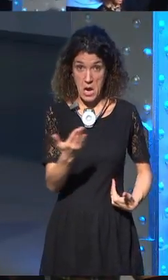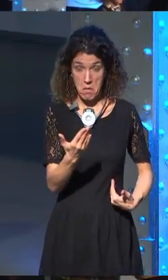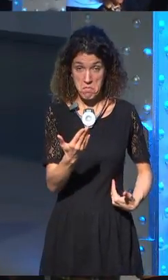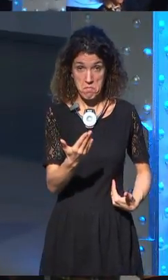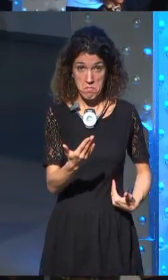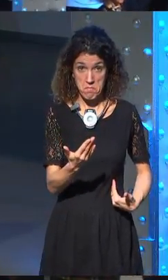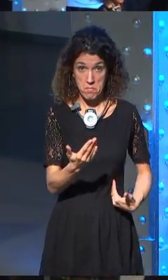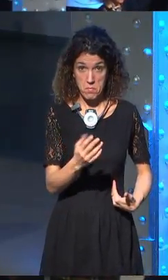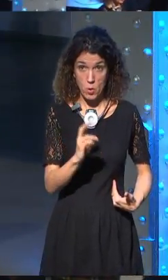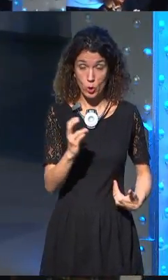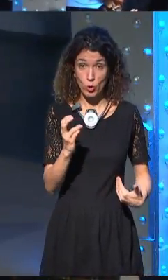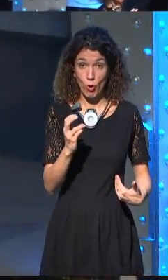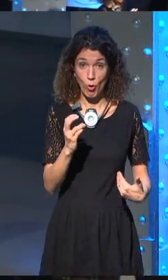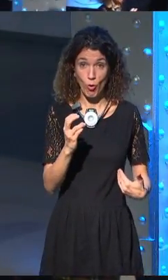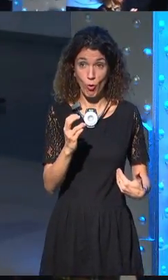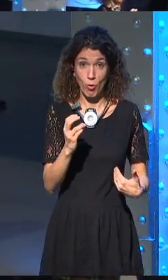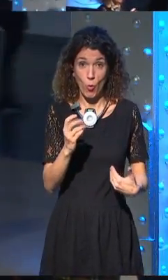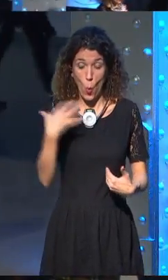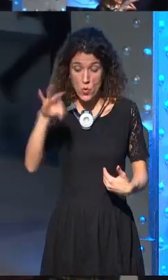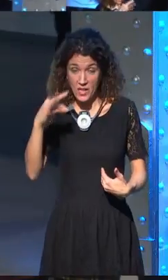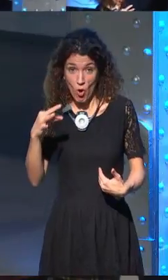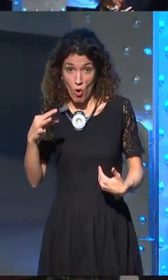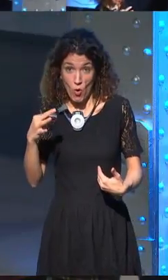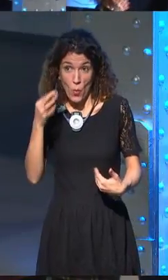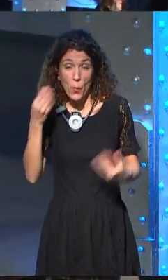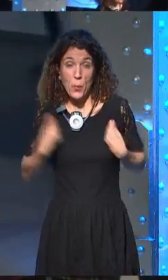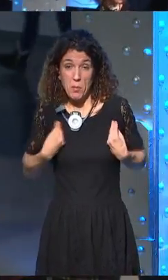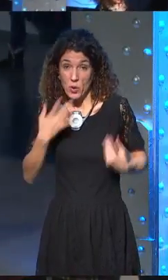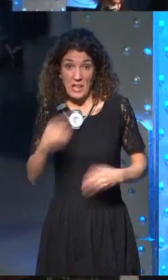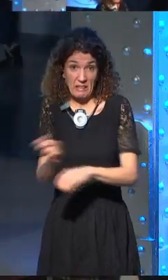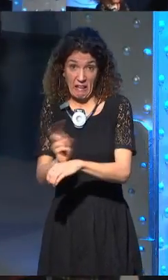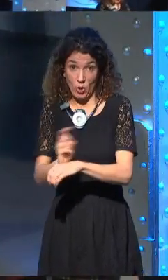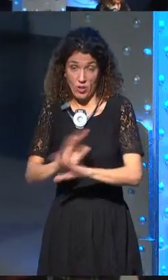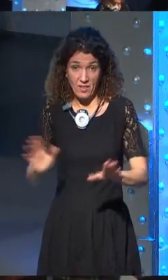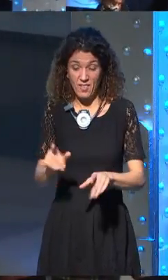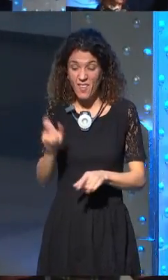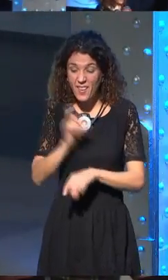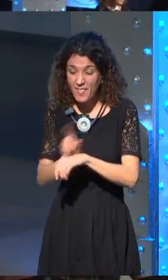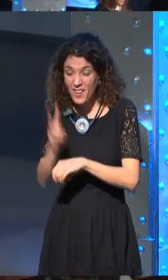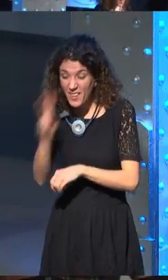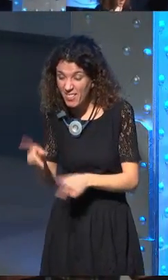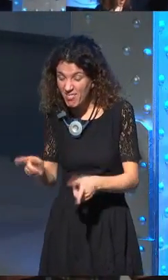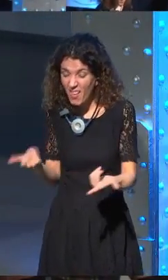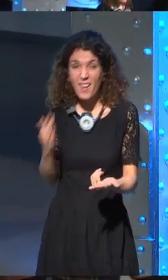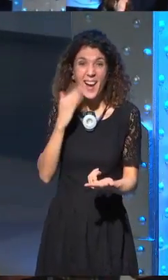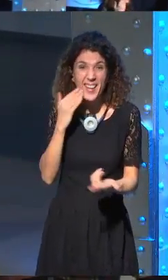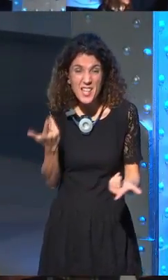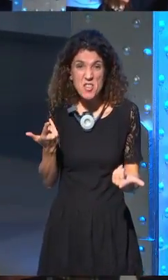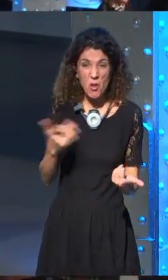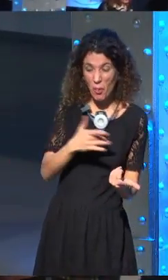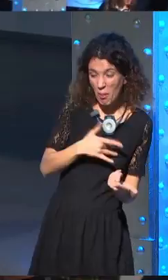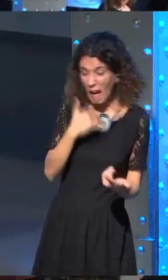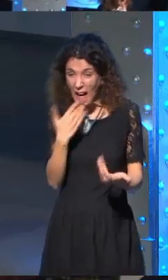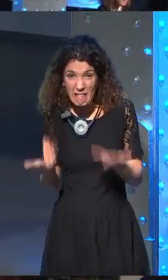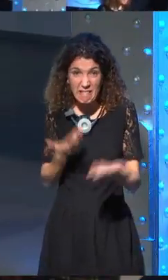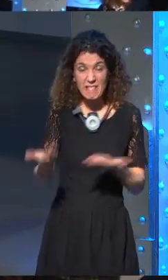beings, the other living people or things that were there were rodents. Do you get attached